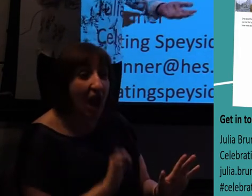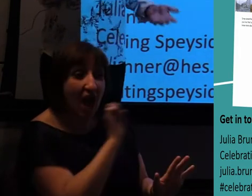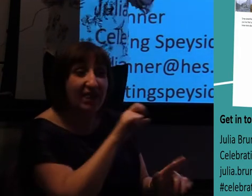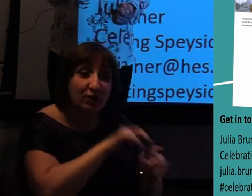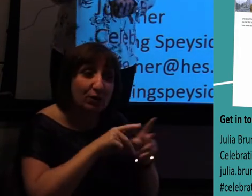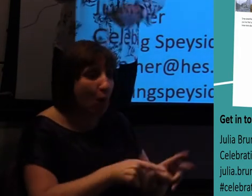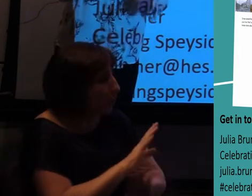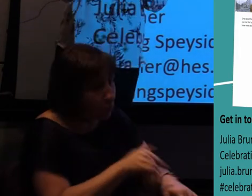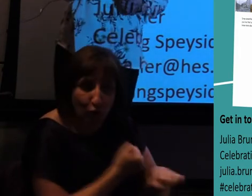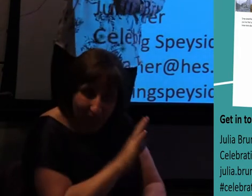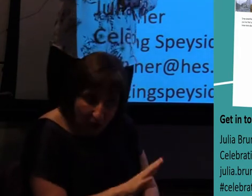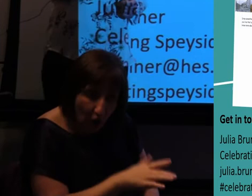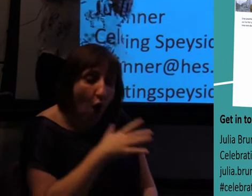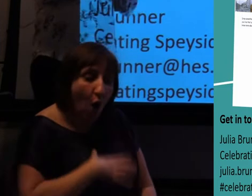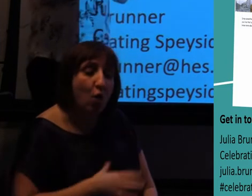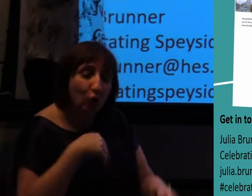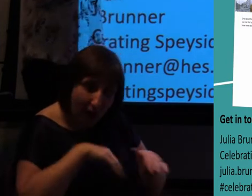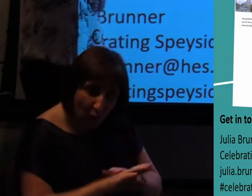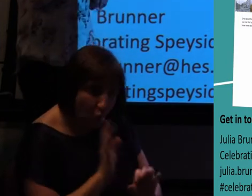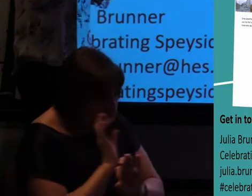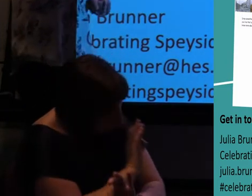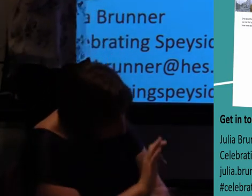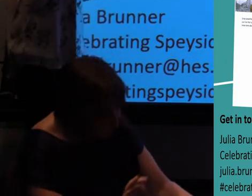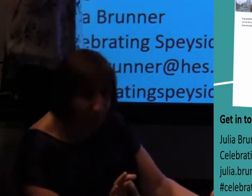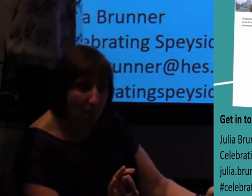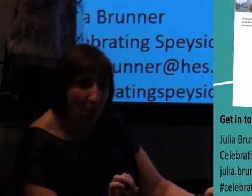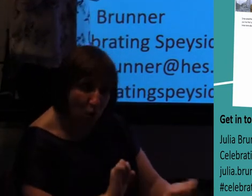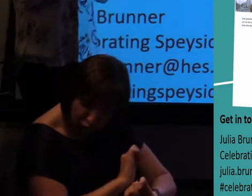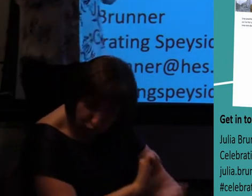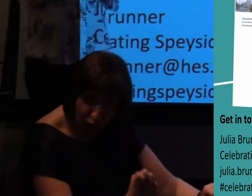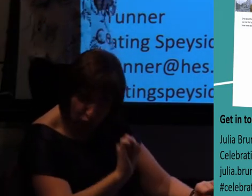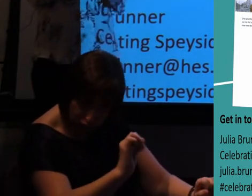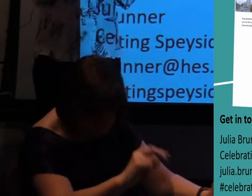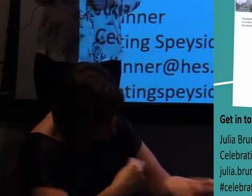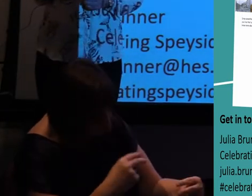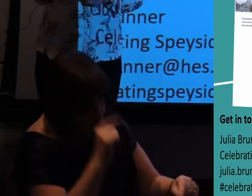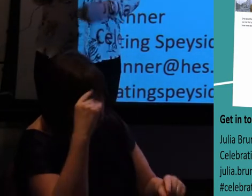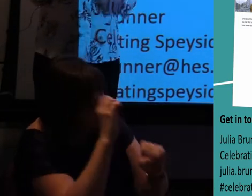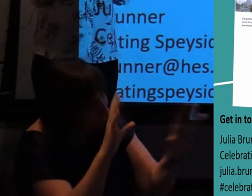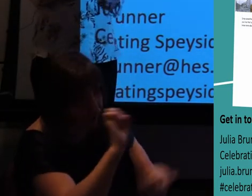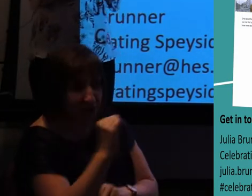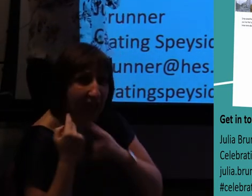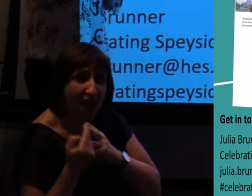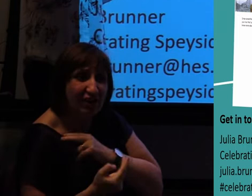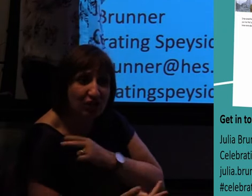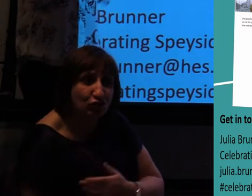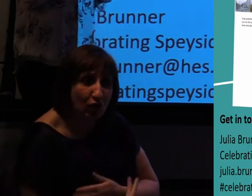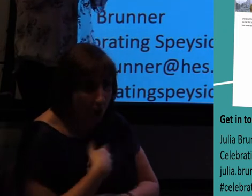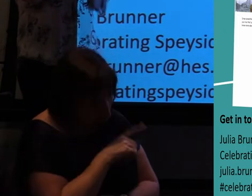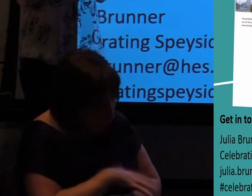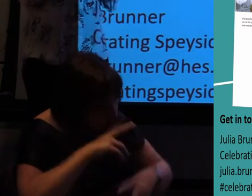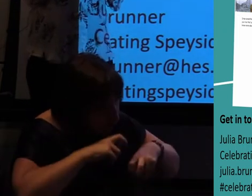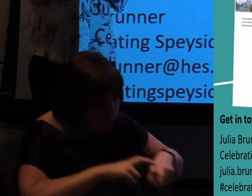this particular way. No, we want to go in and we want to ask them, what is, what do you see as heritage? And how would you like to